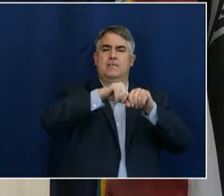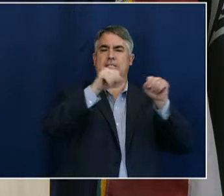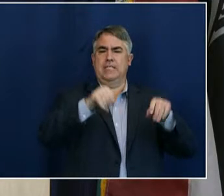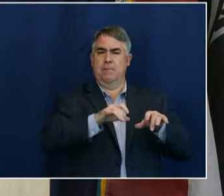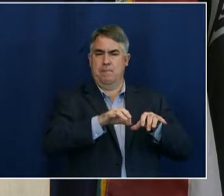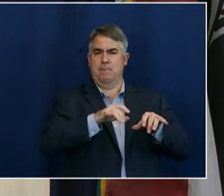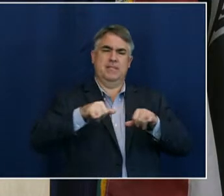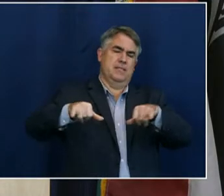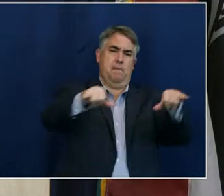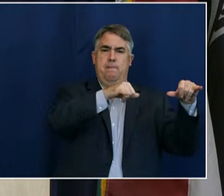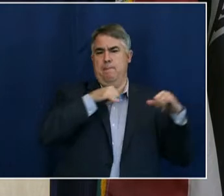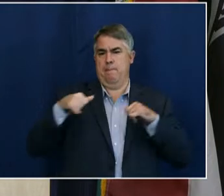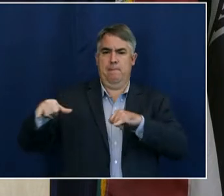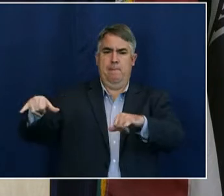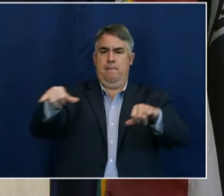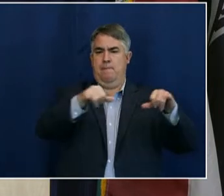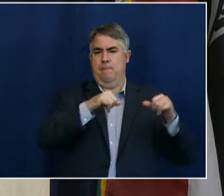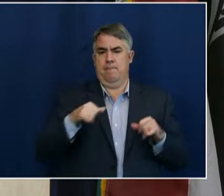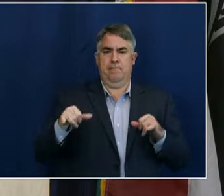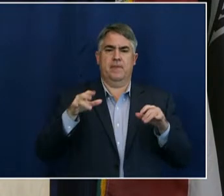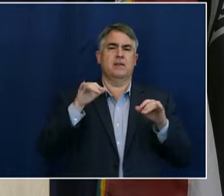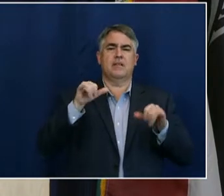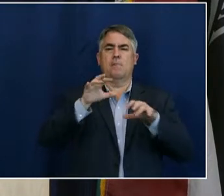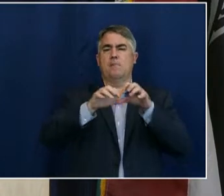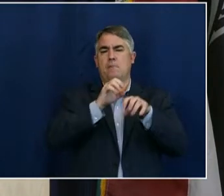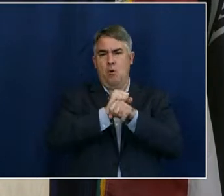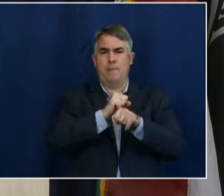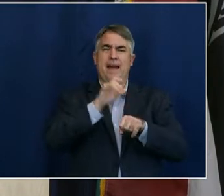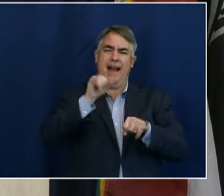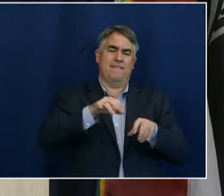through the exact same process. And we encourage you to go to